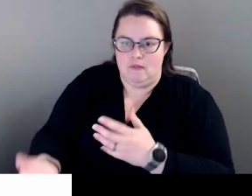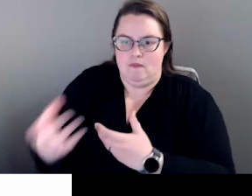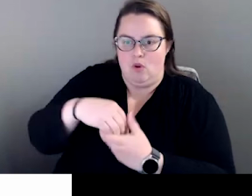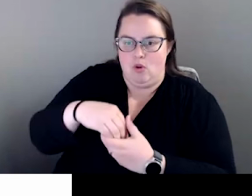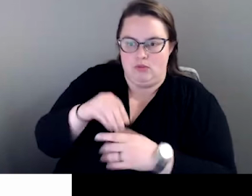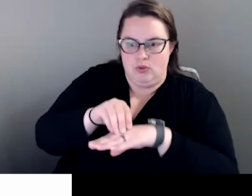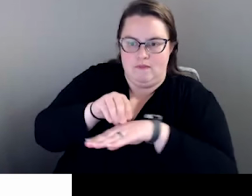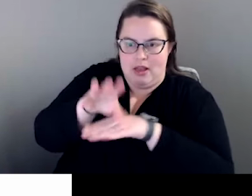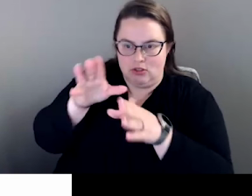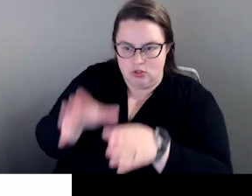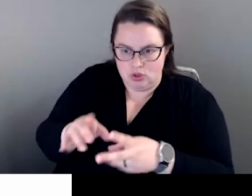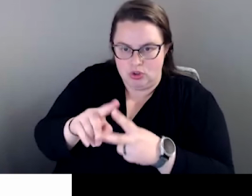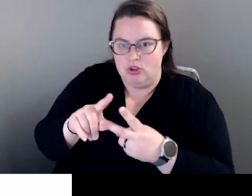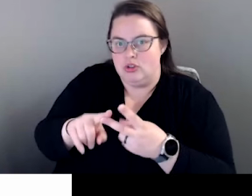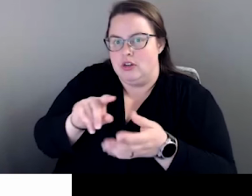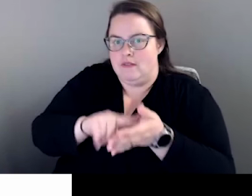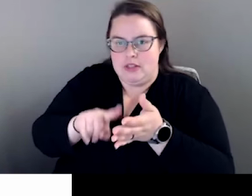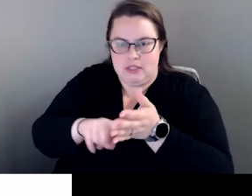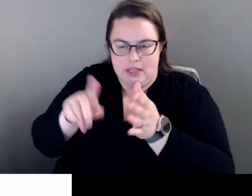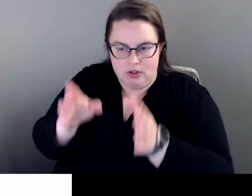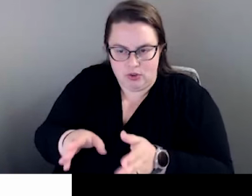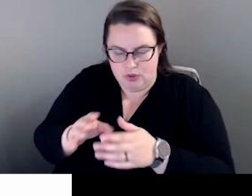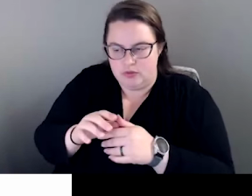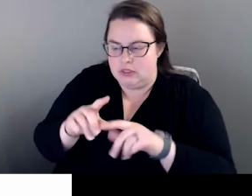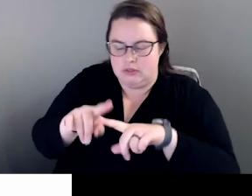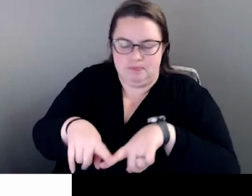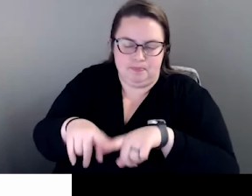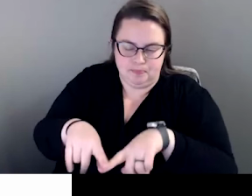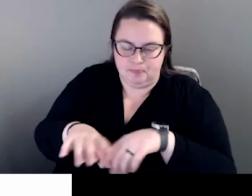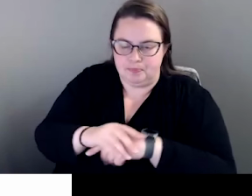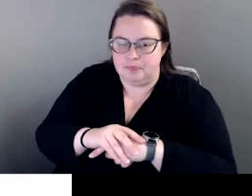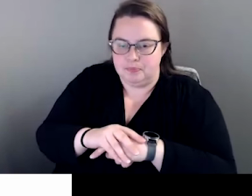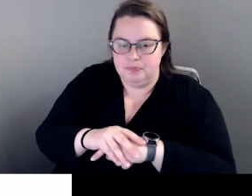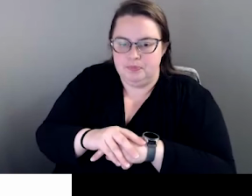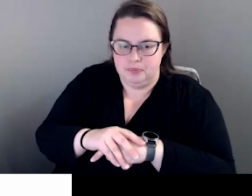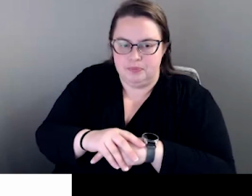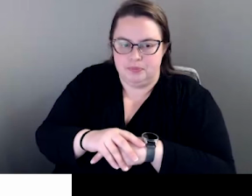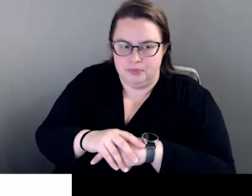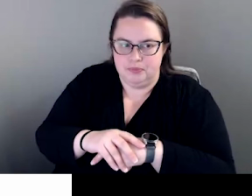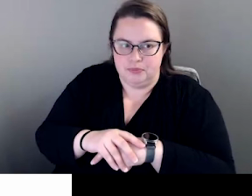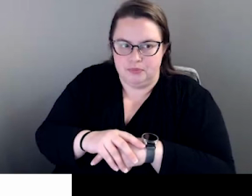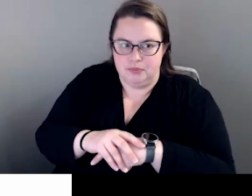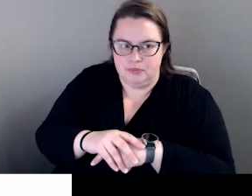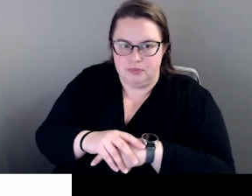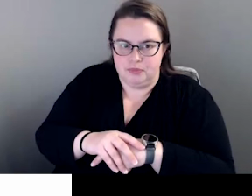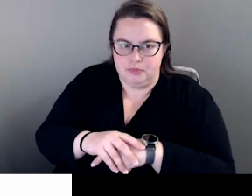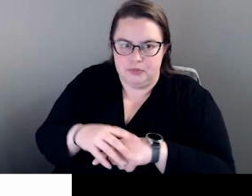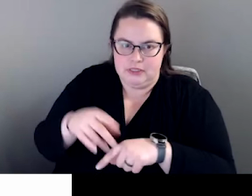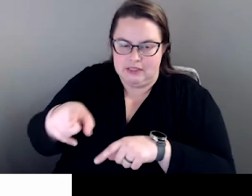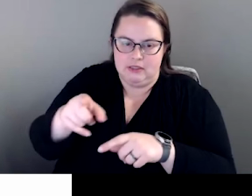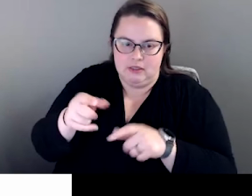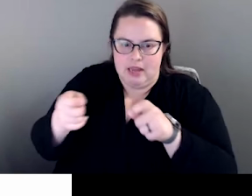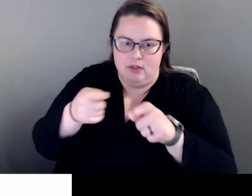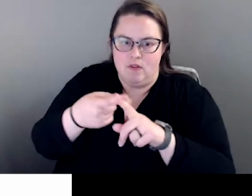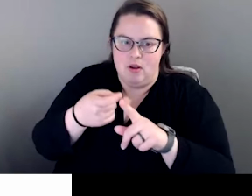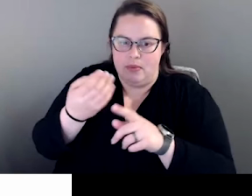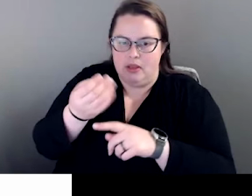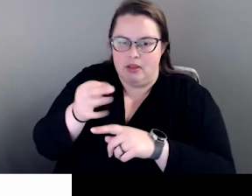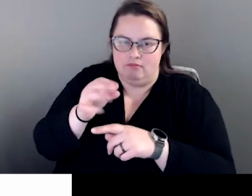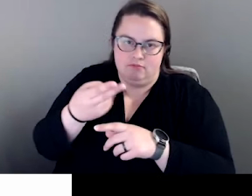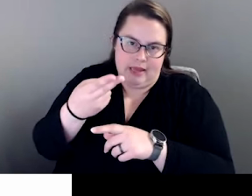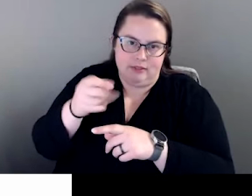an investigator, it just depends. But yeah, this will be handled by HR and they'll